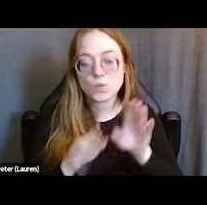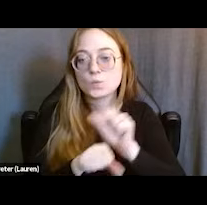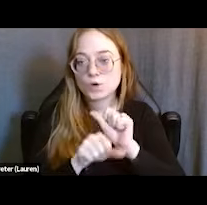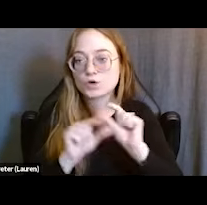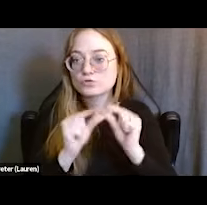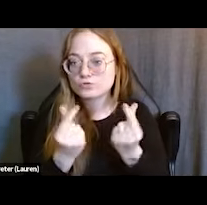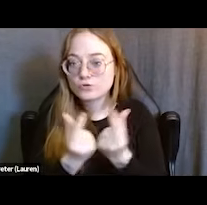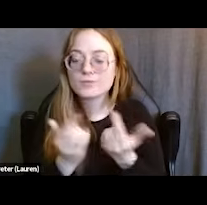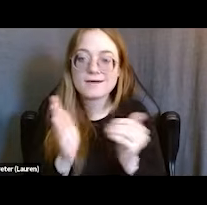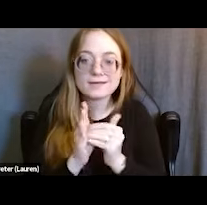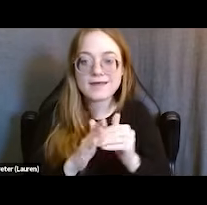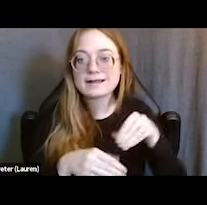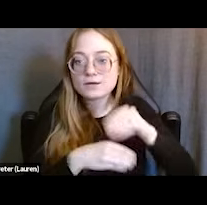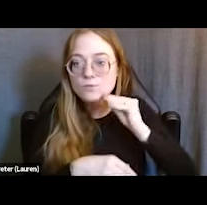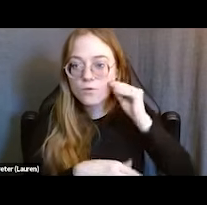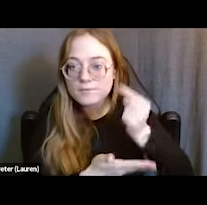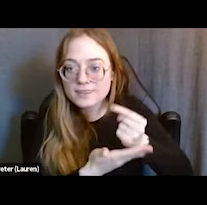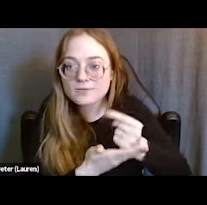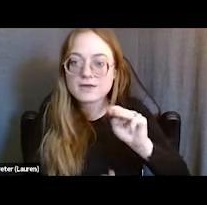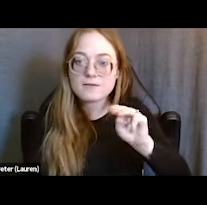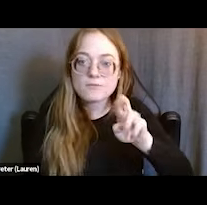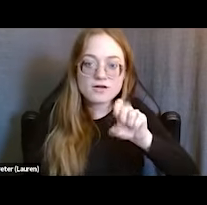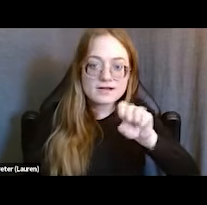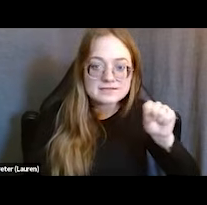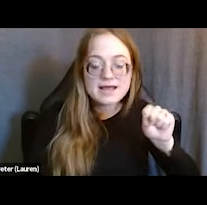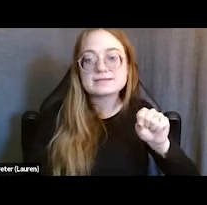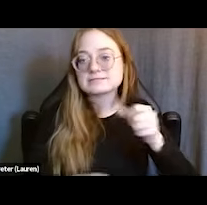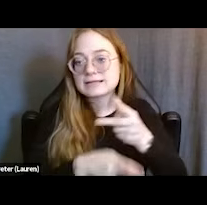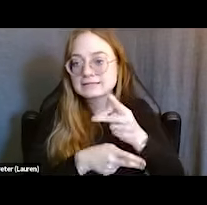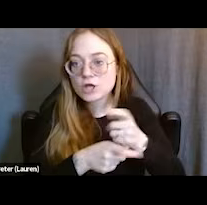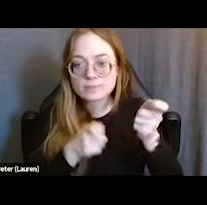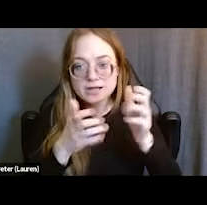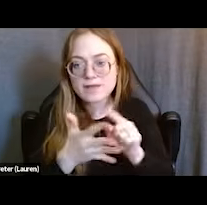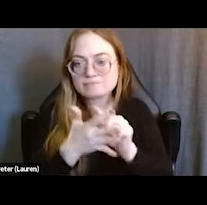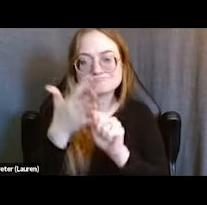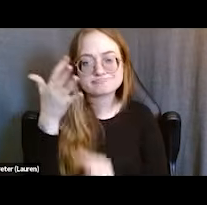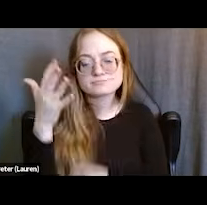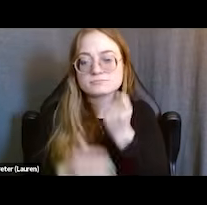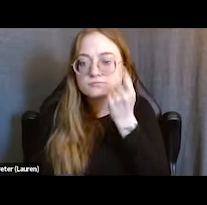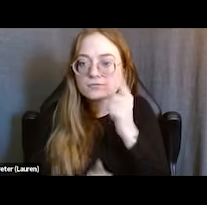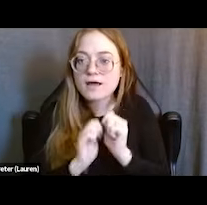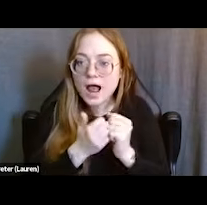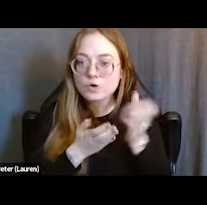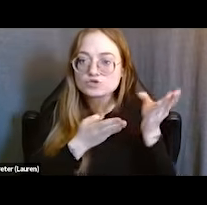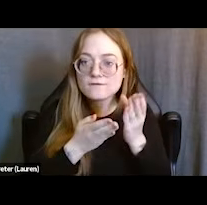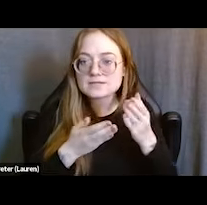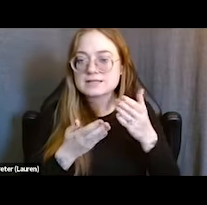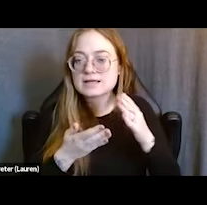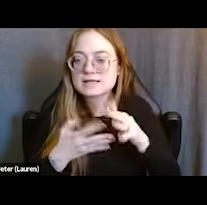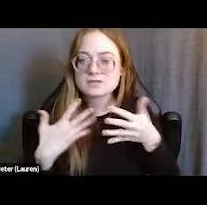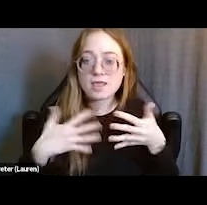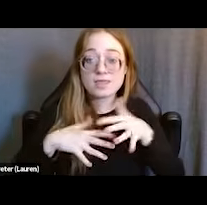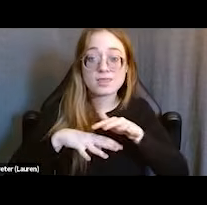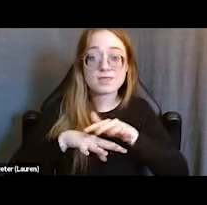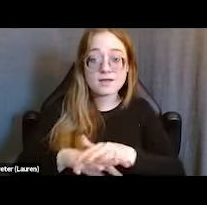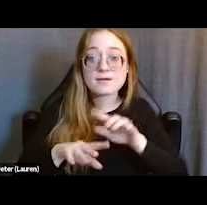MRSS, PRTF, and also care management to understand how services interlink while also making sure